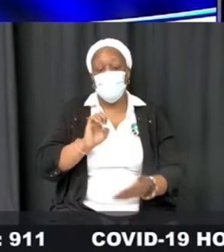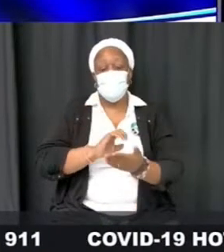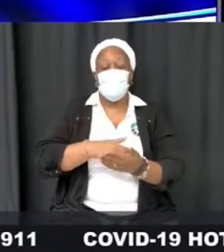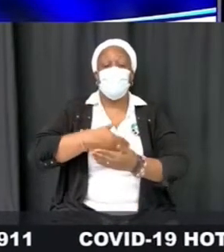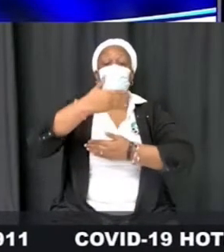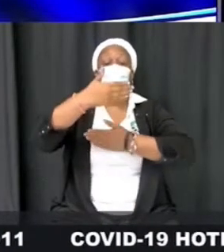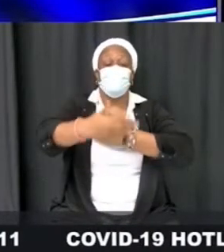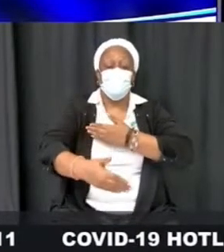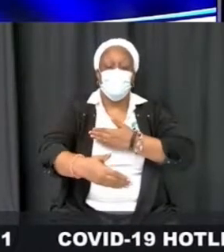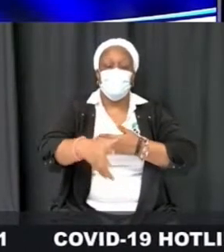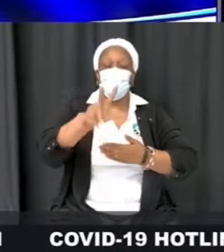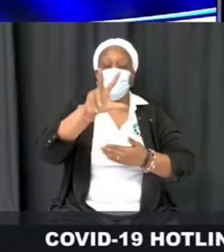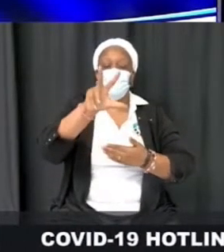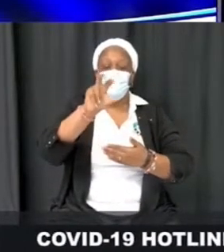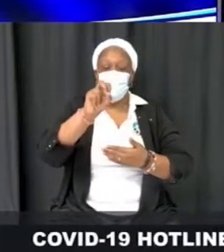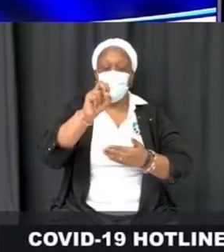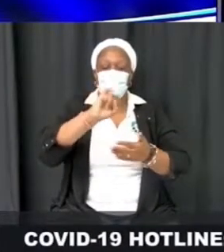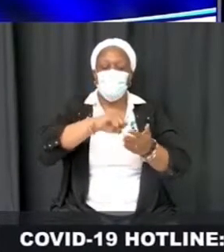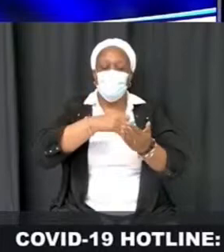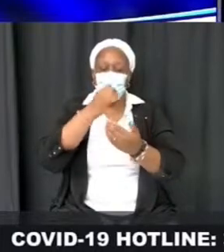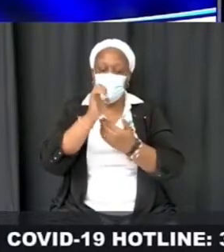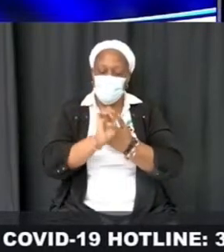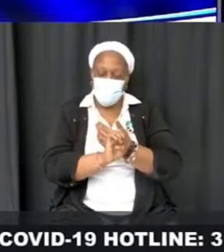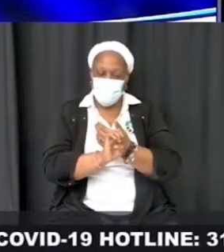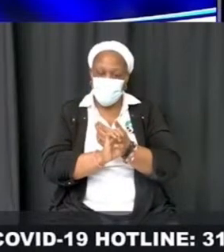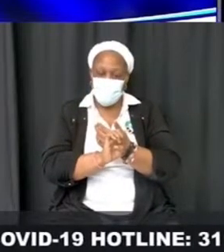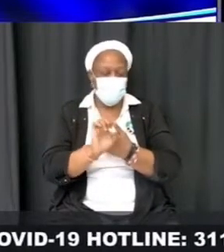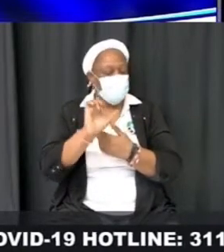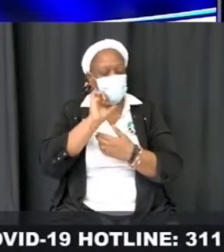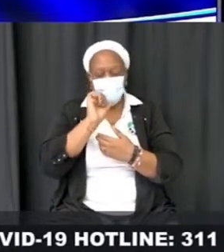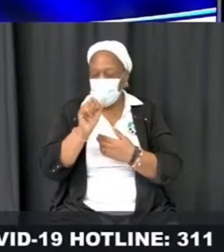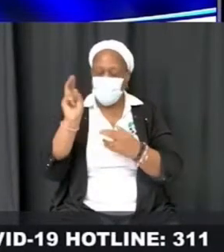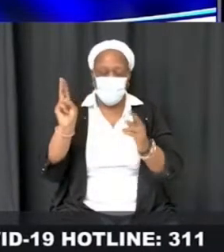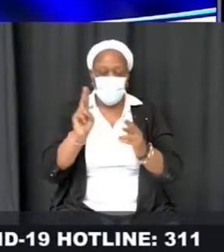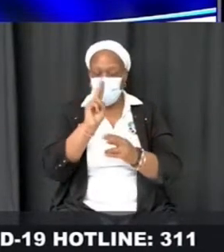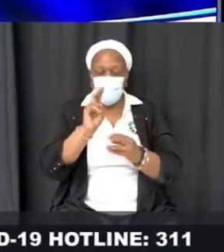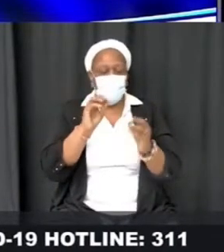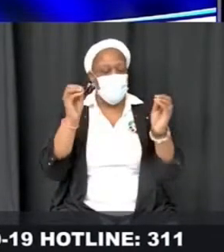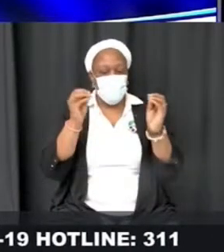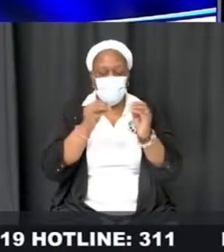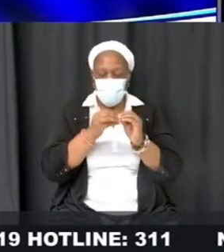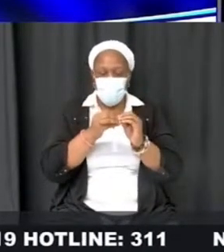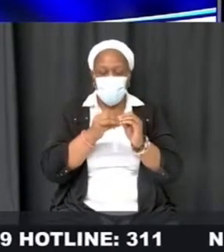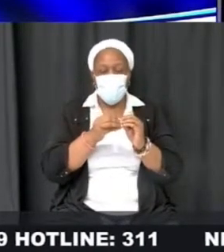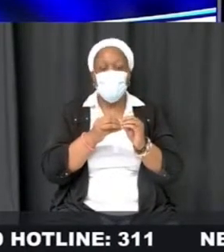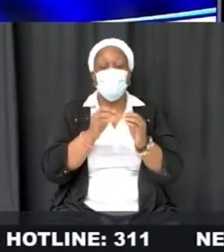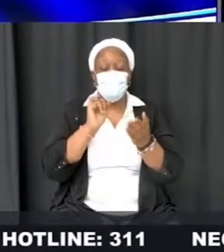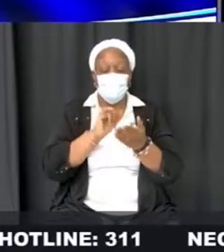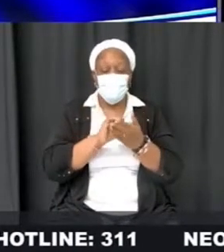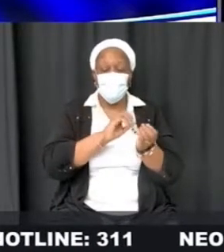be using any from that stock. These